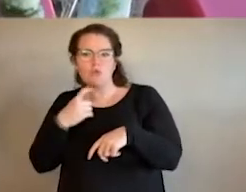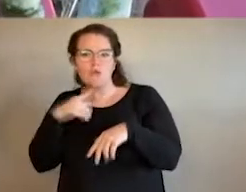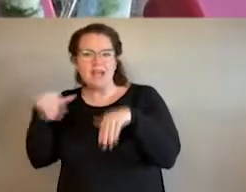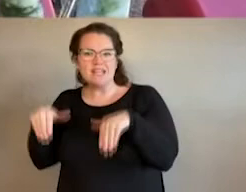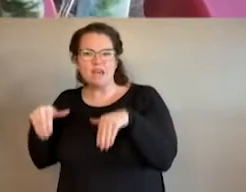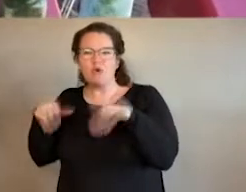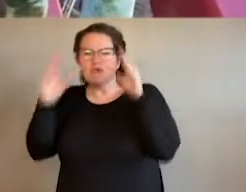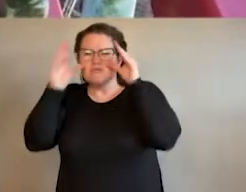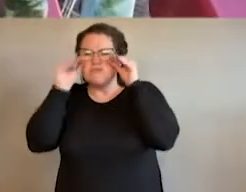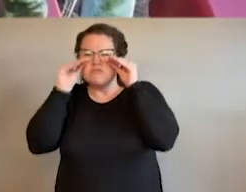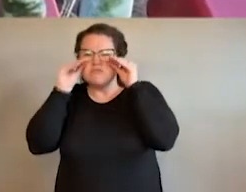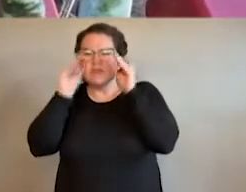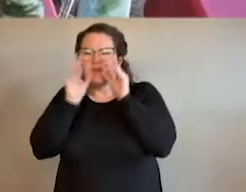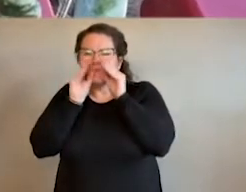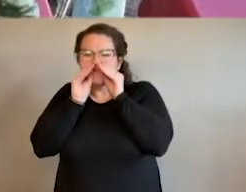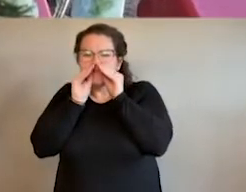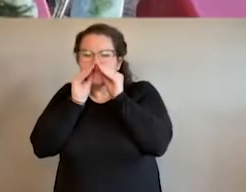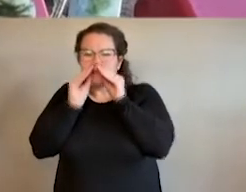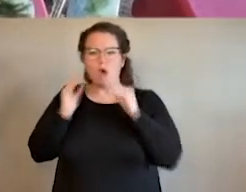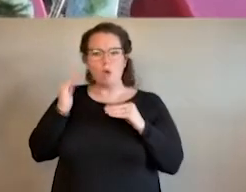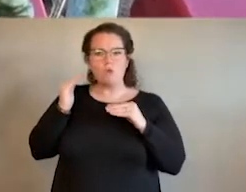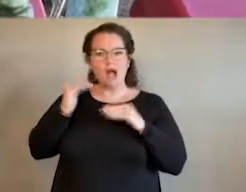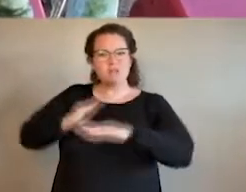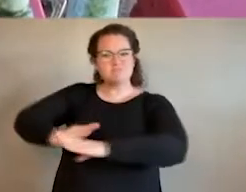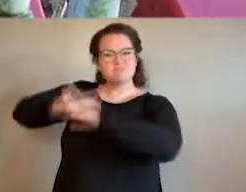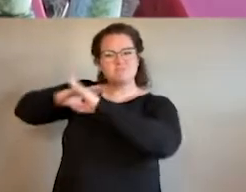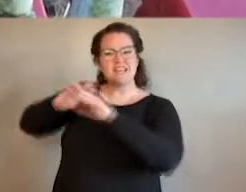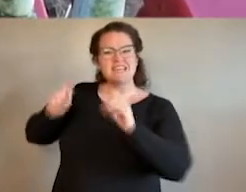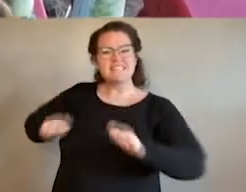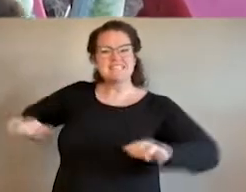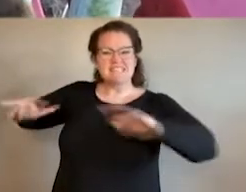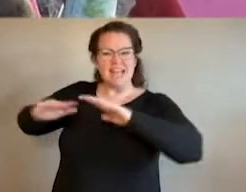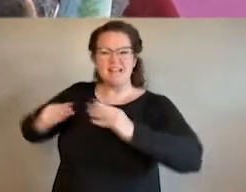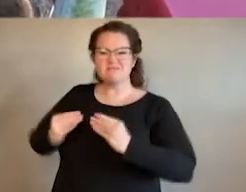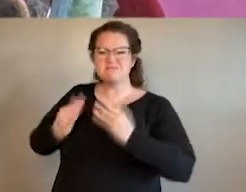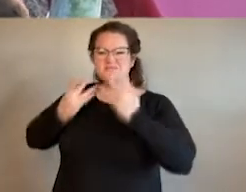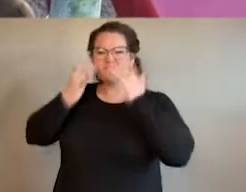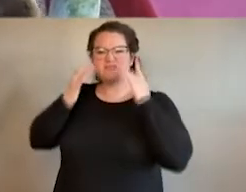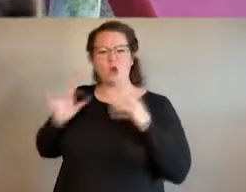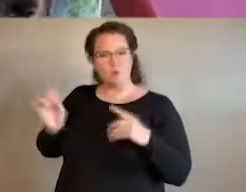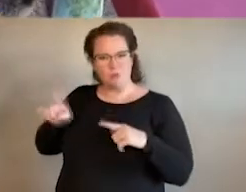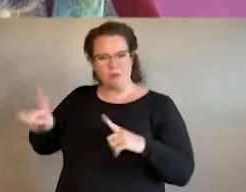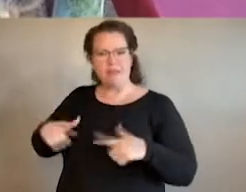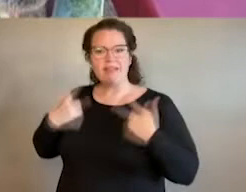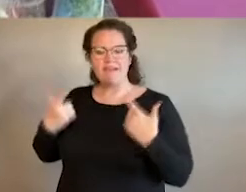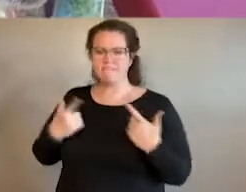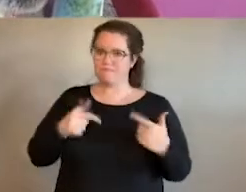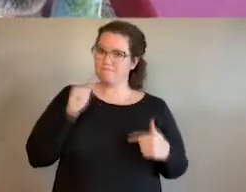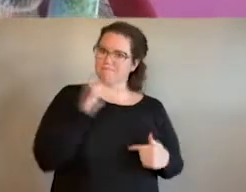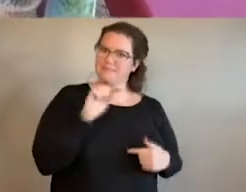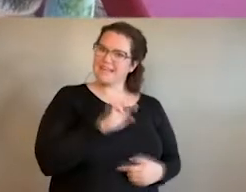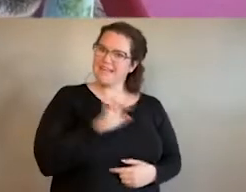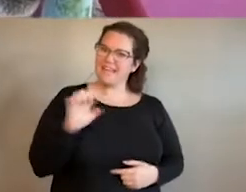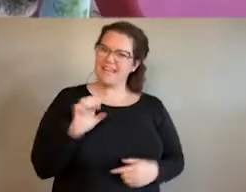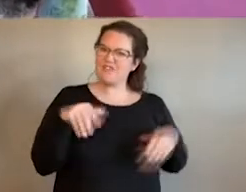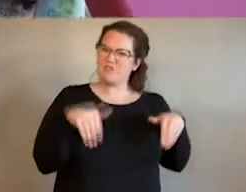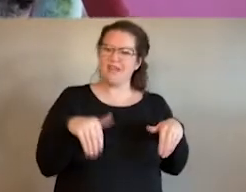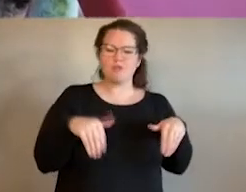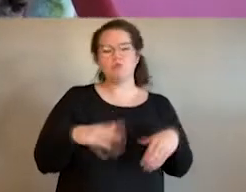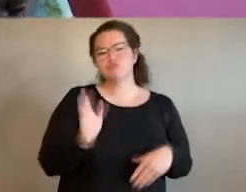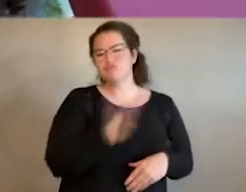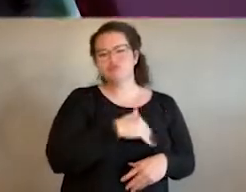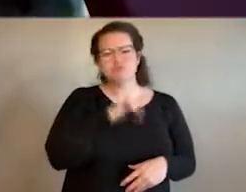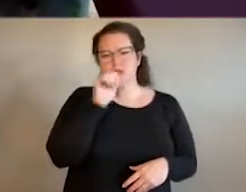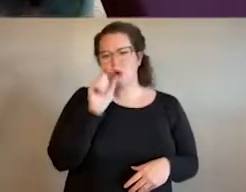very closed nostrils. Those are all to keep sand out of their, you know, mouth, eyes, nose, all that stuff, where he doesn't really have to worry about